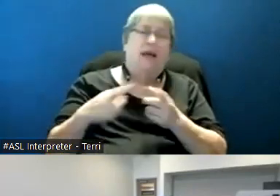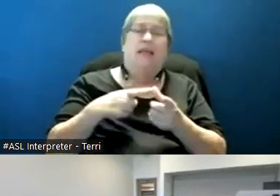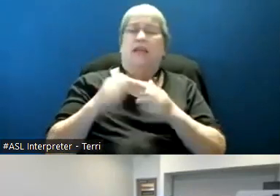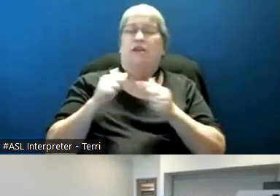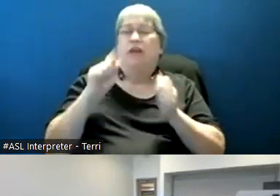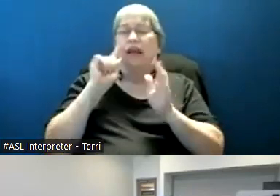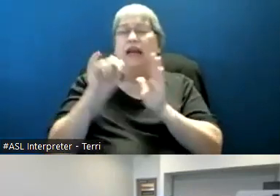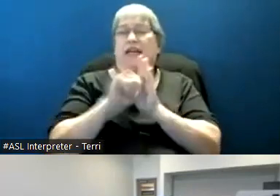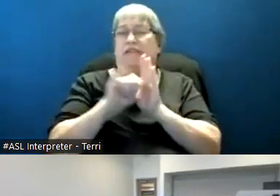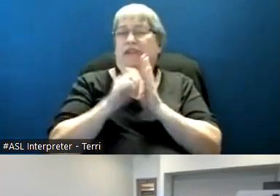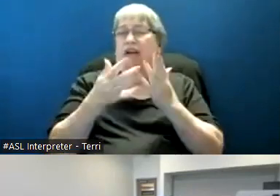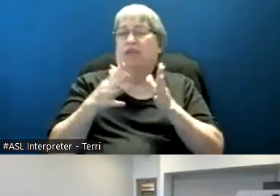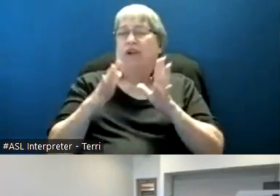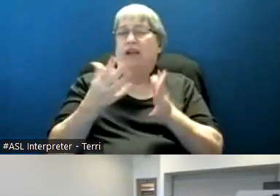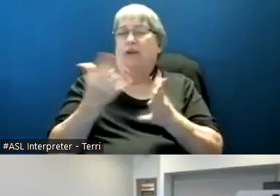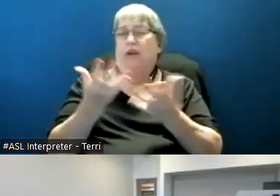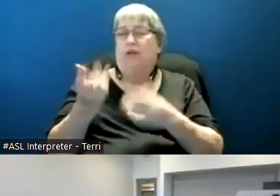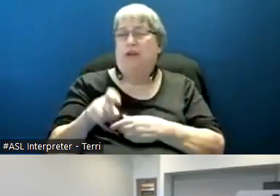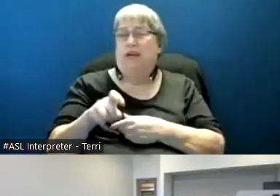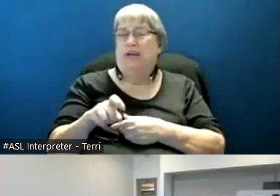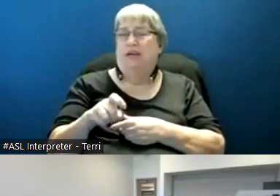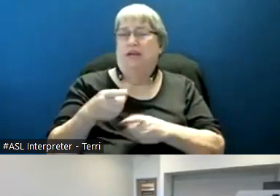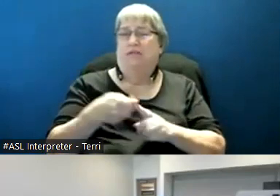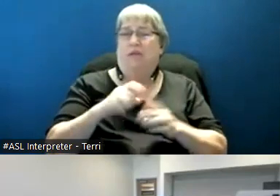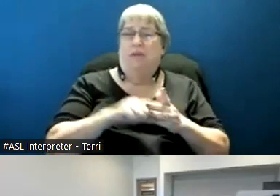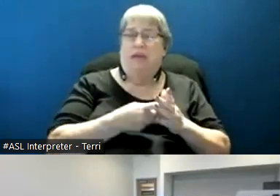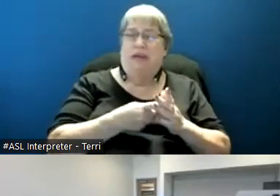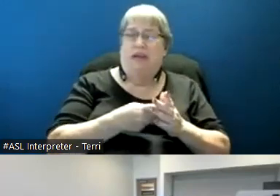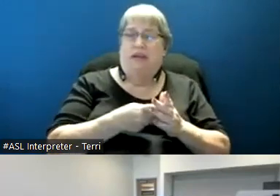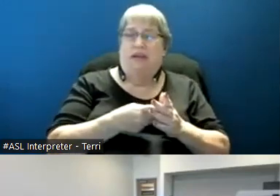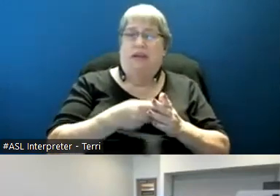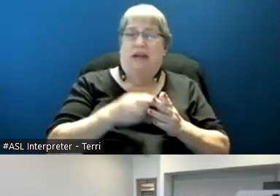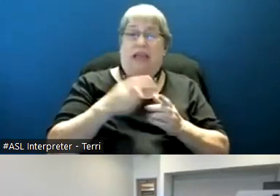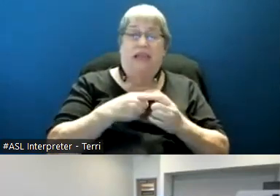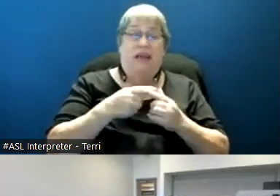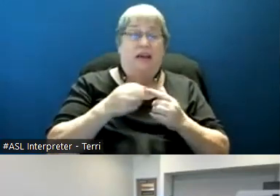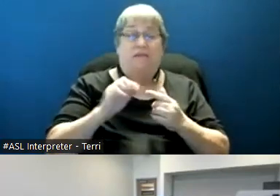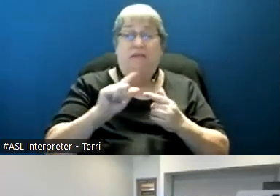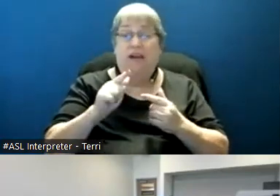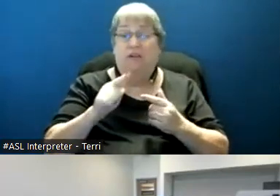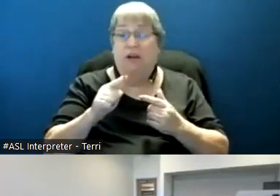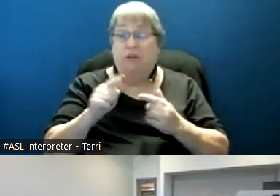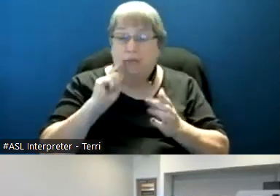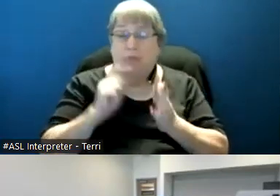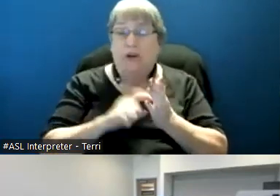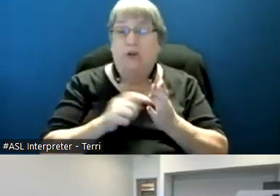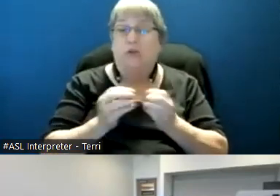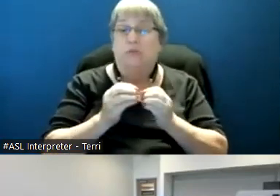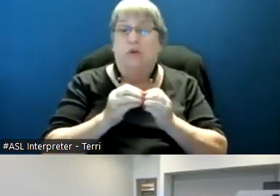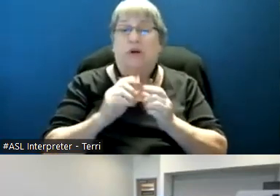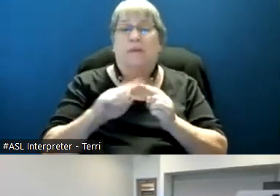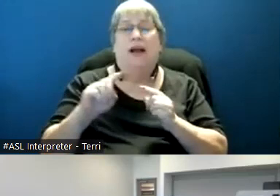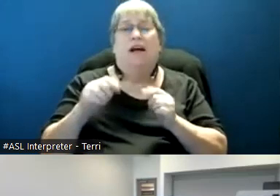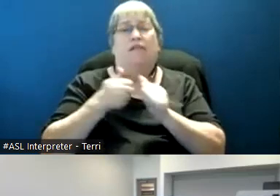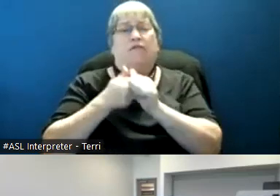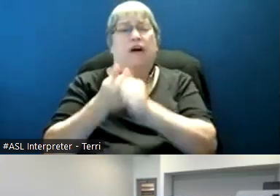accommodations you need from the get-go. And then if there are more identified, I mean, just be able to follow the patient so that, you know, it